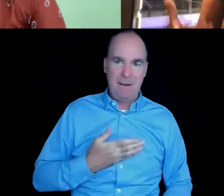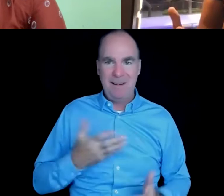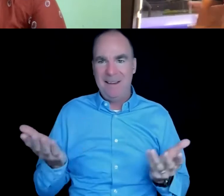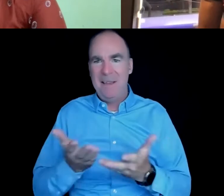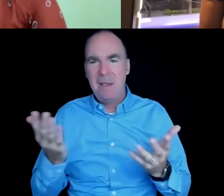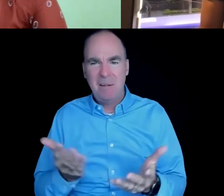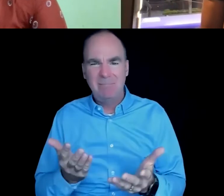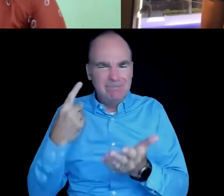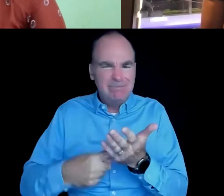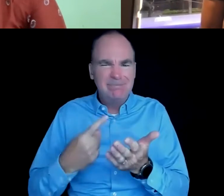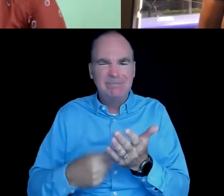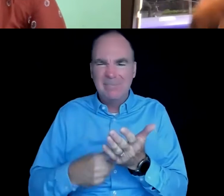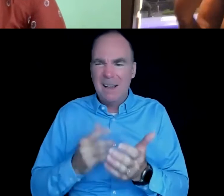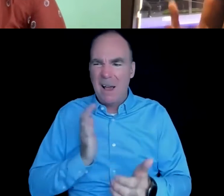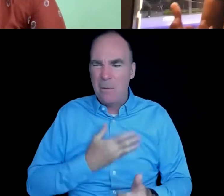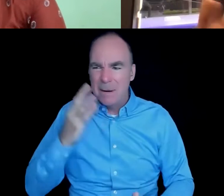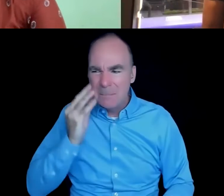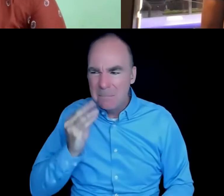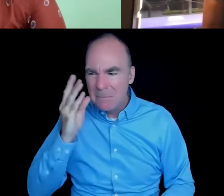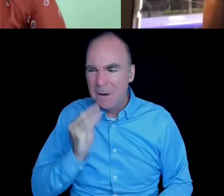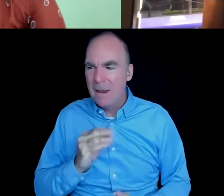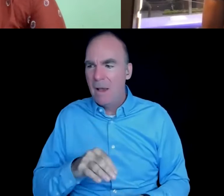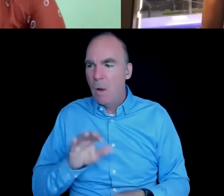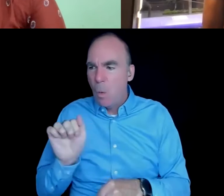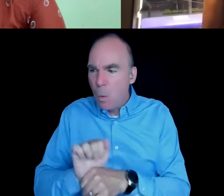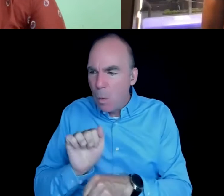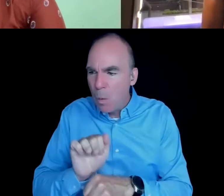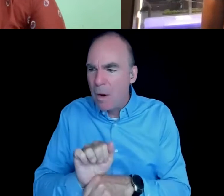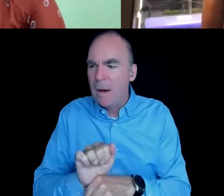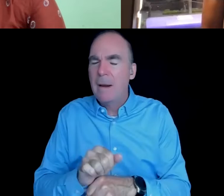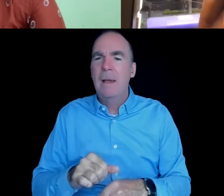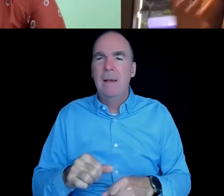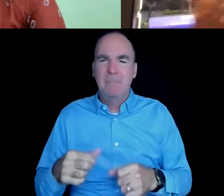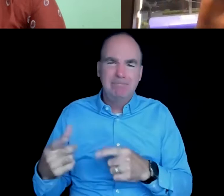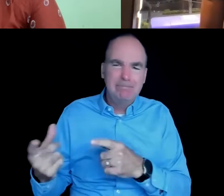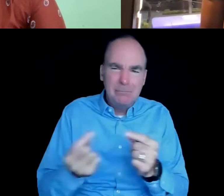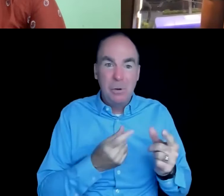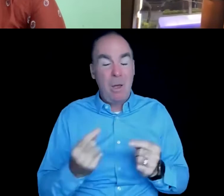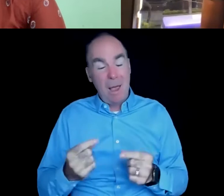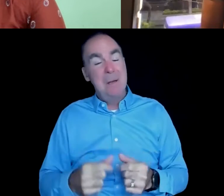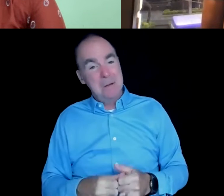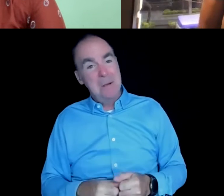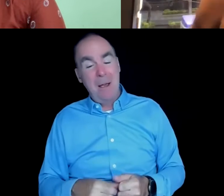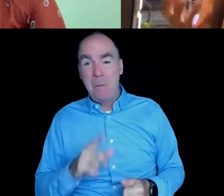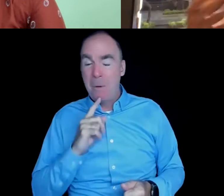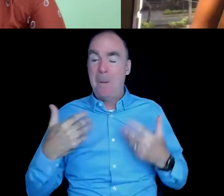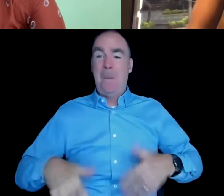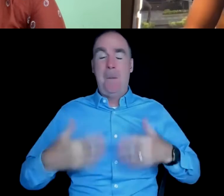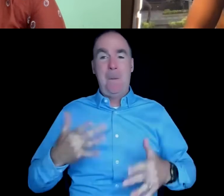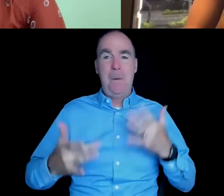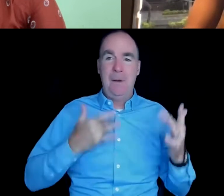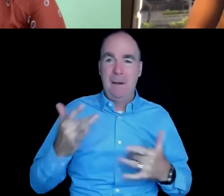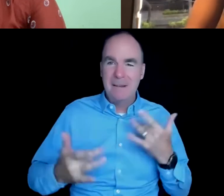today to talk more about our experiences and about the work that we are doing. And yeah, I'm super excited to hear